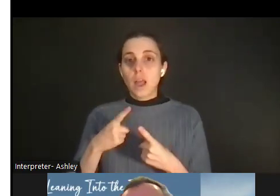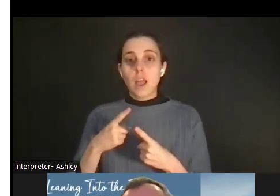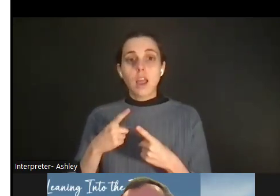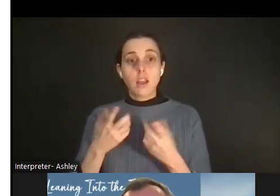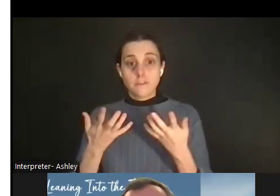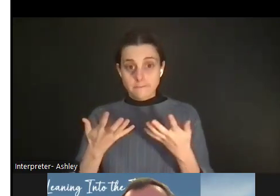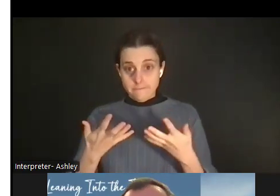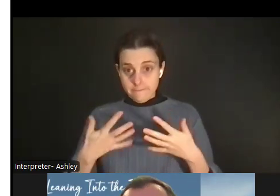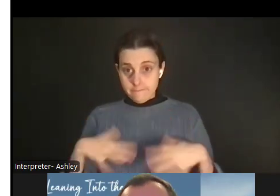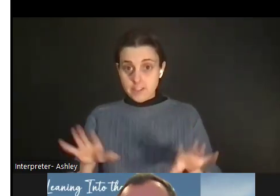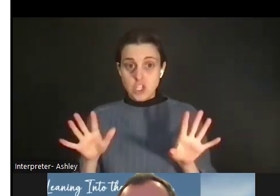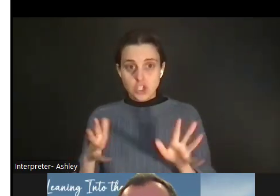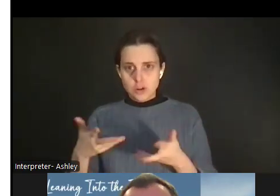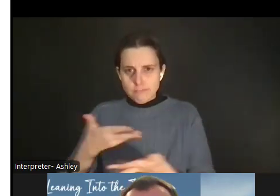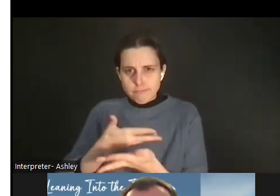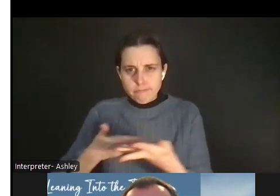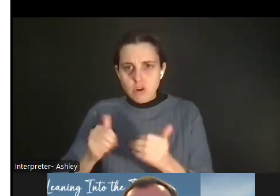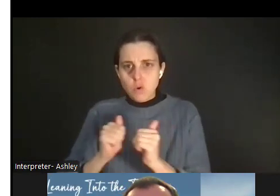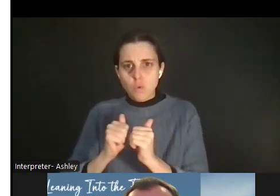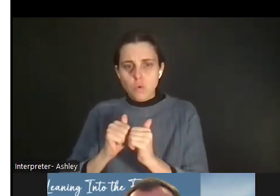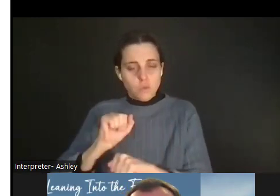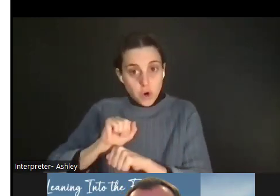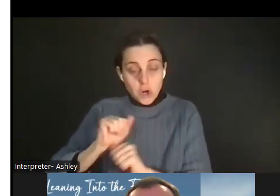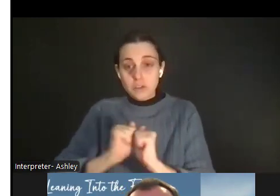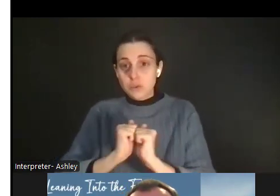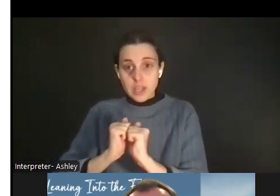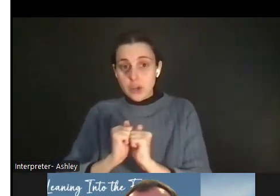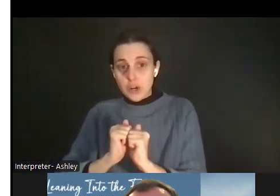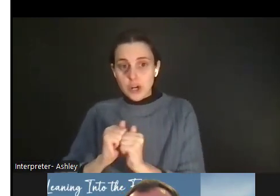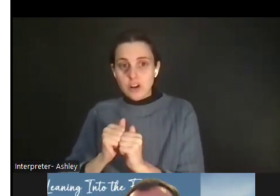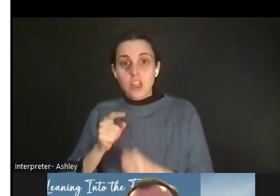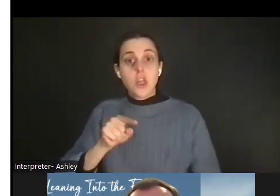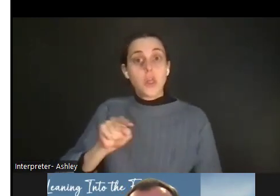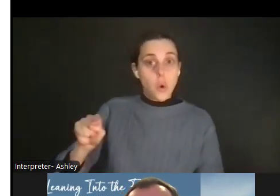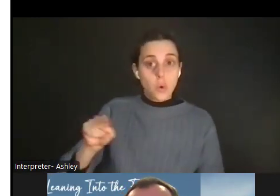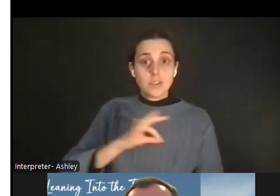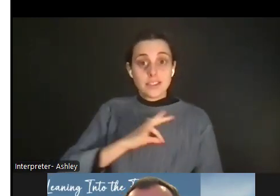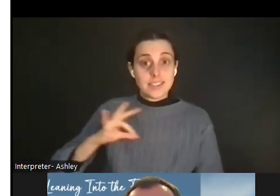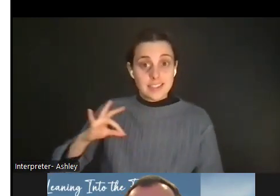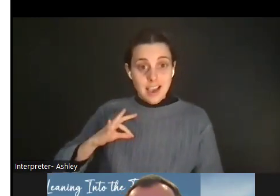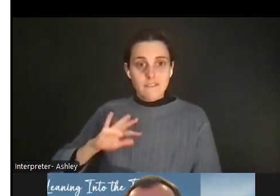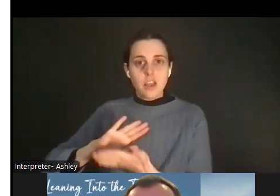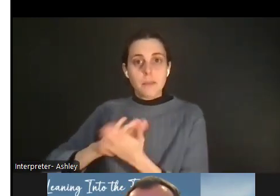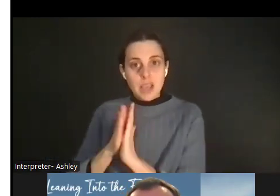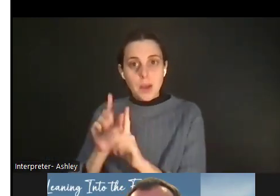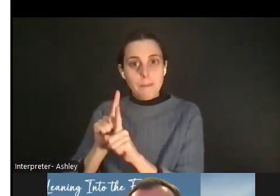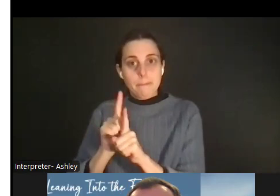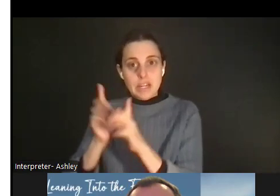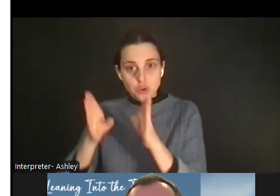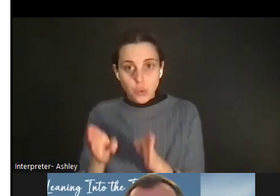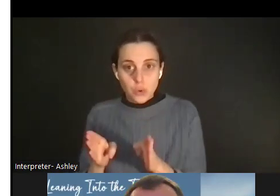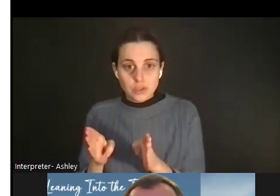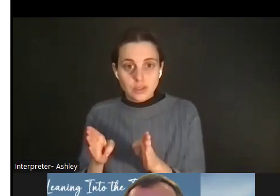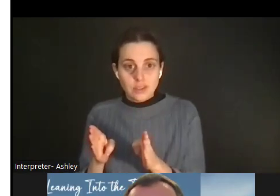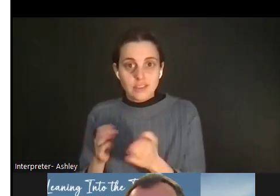to their staff, right? So, and this is really the best way to deliver that training and